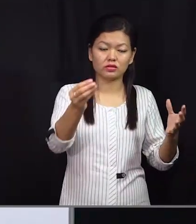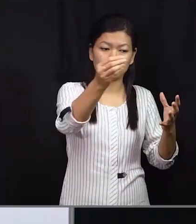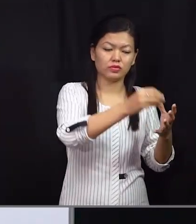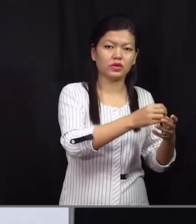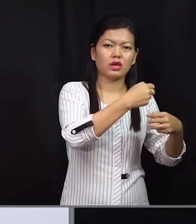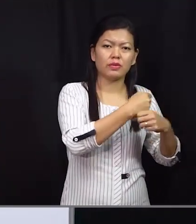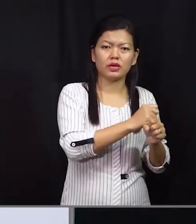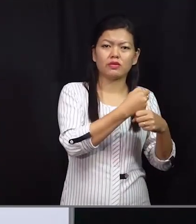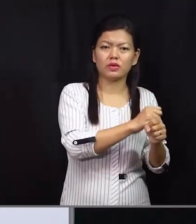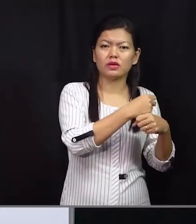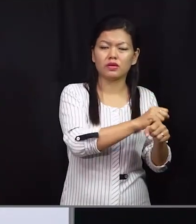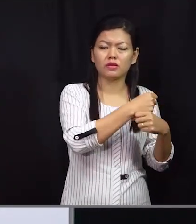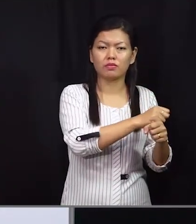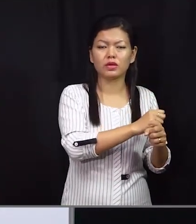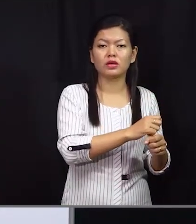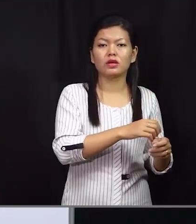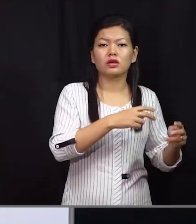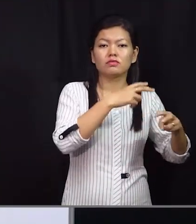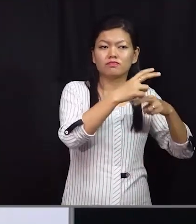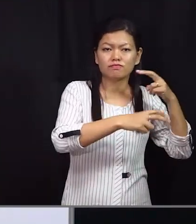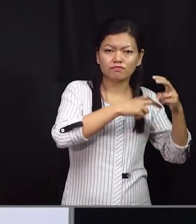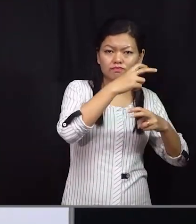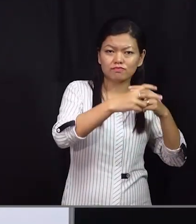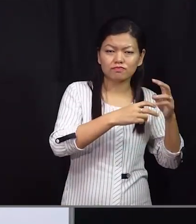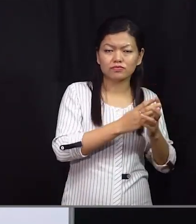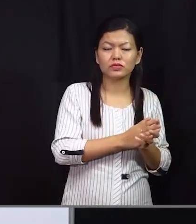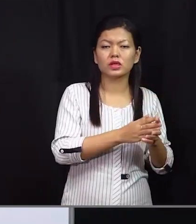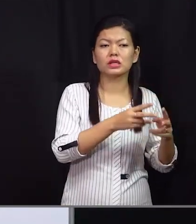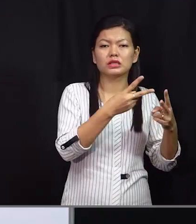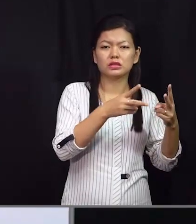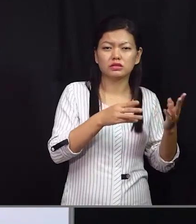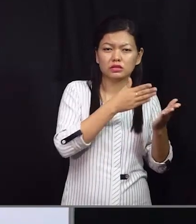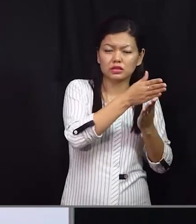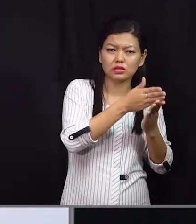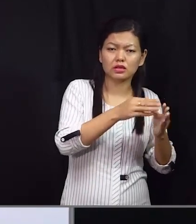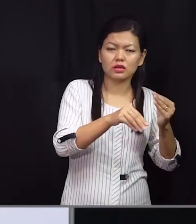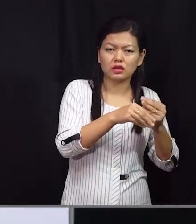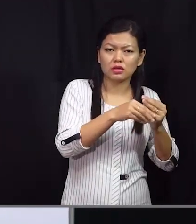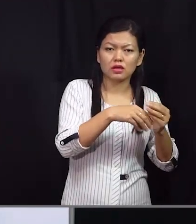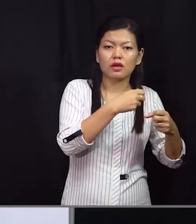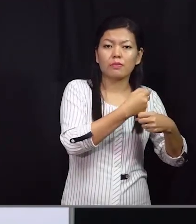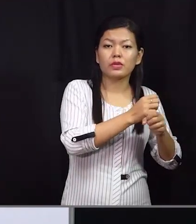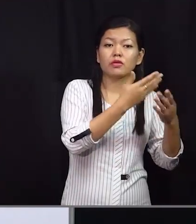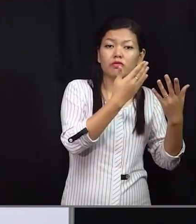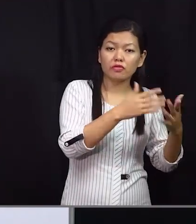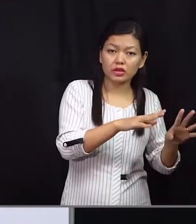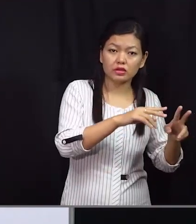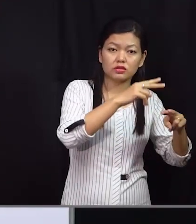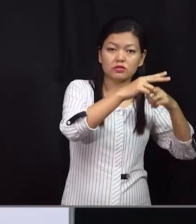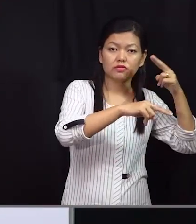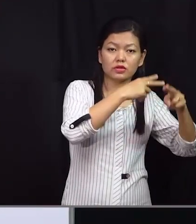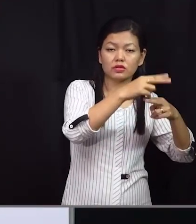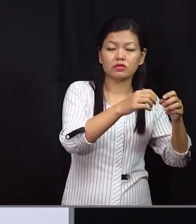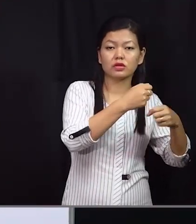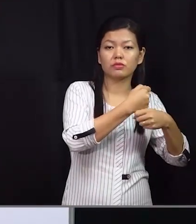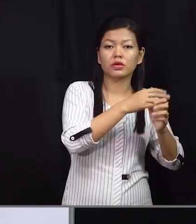whole activity is treated as business. So here in your textbook, it says that business means it